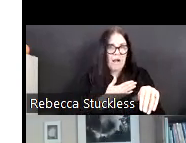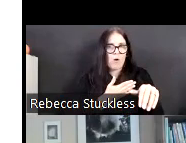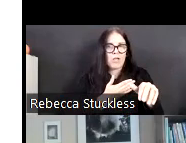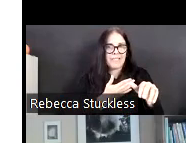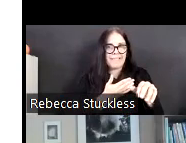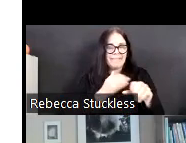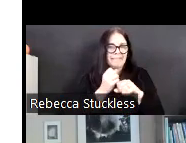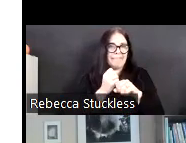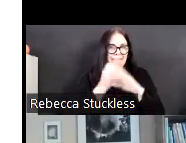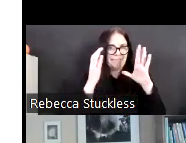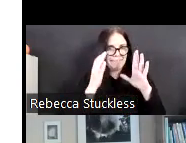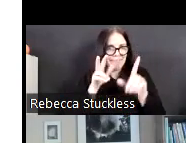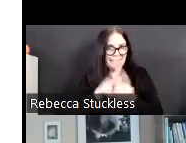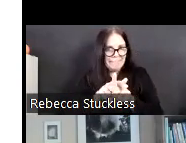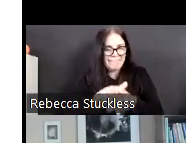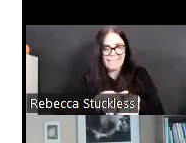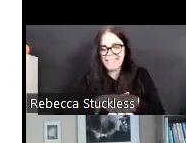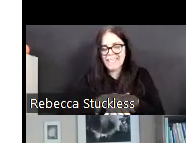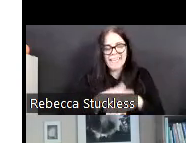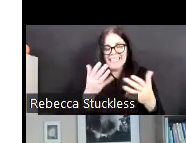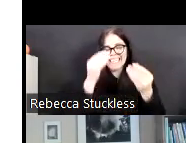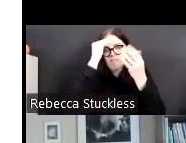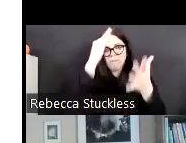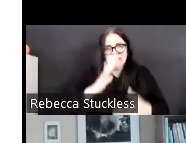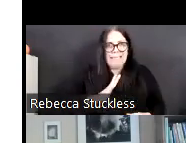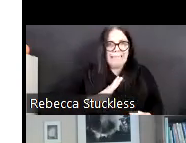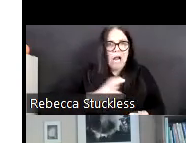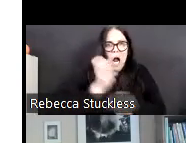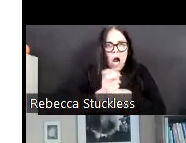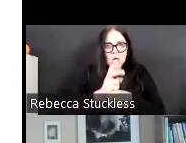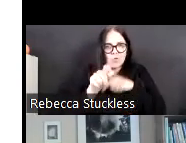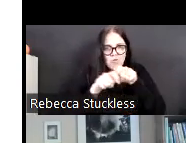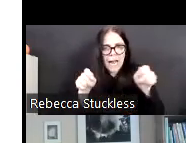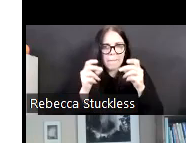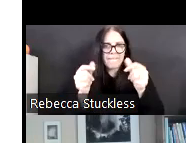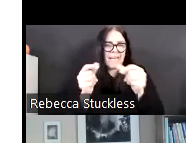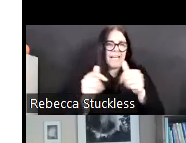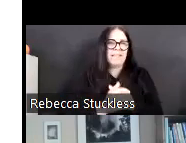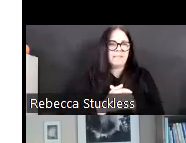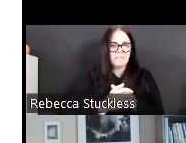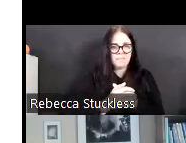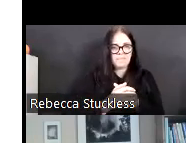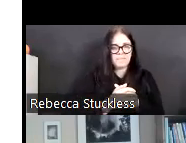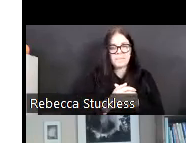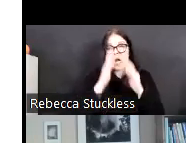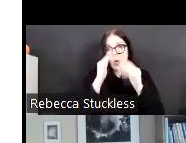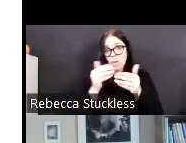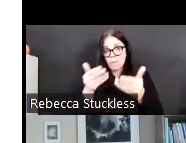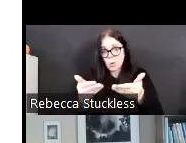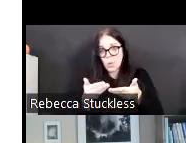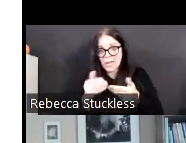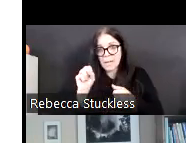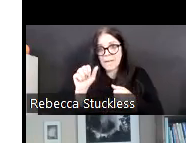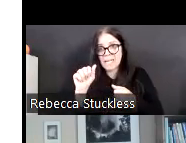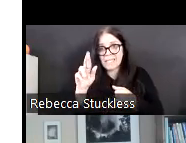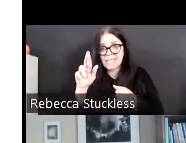intended. There's just so darn much good information to share. It's hard to wrap it up fast. I do hope you'll welcome Sarah